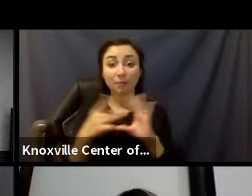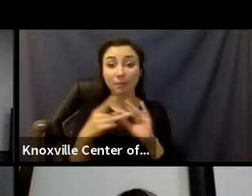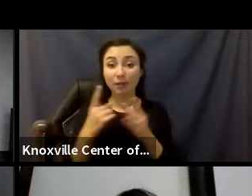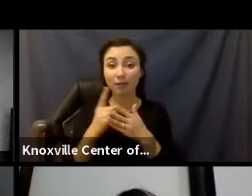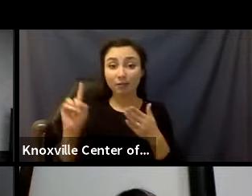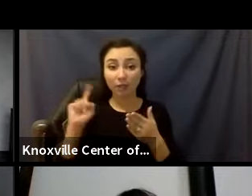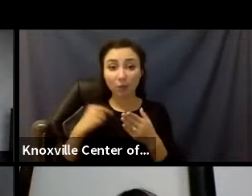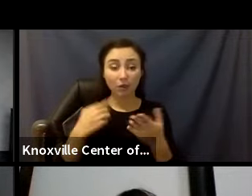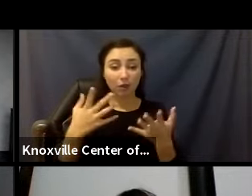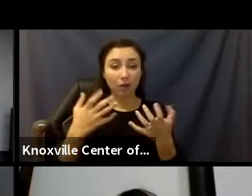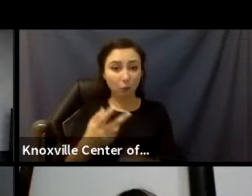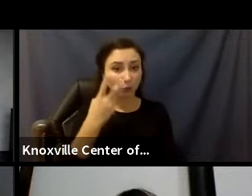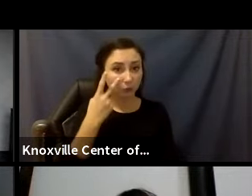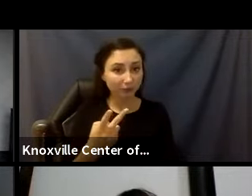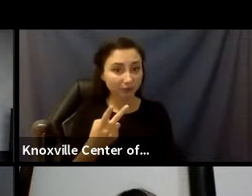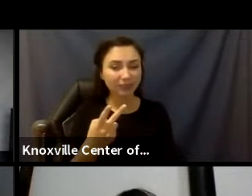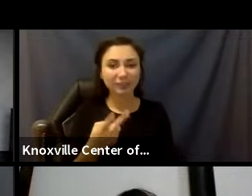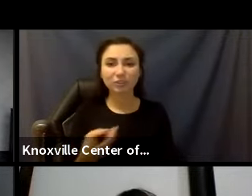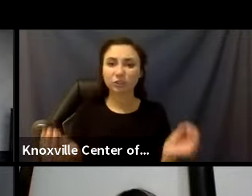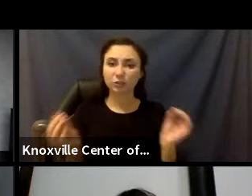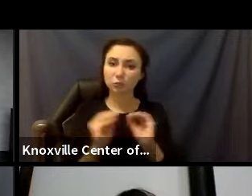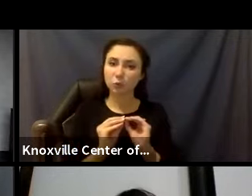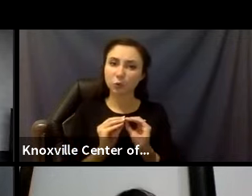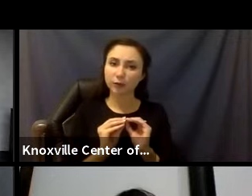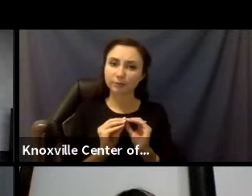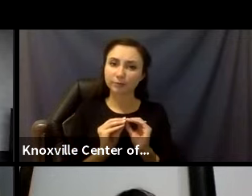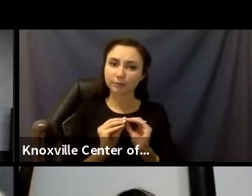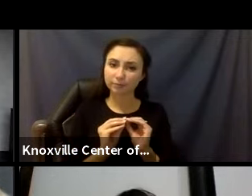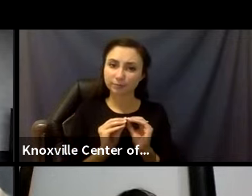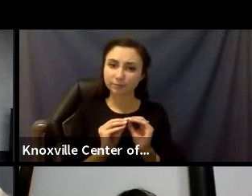would like to see is just more,